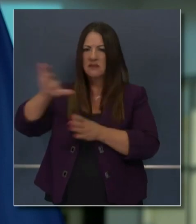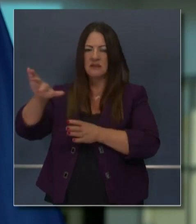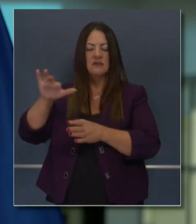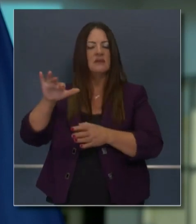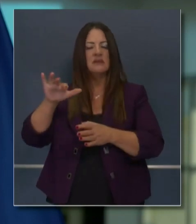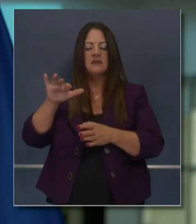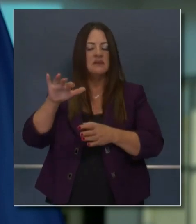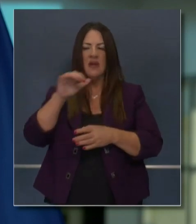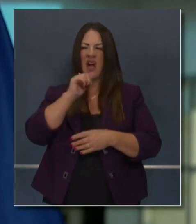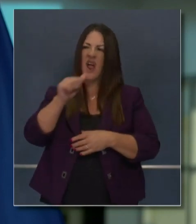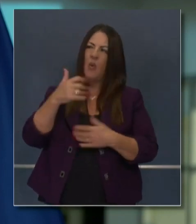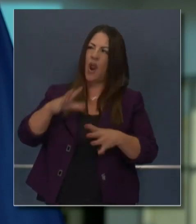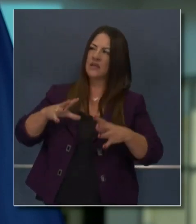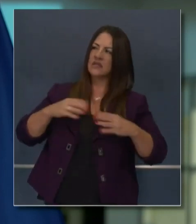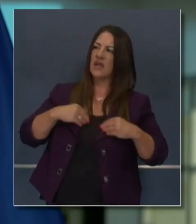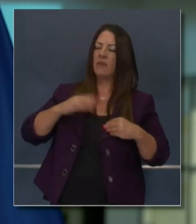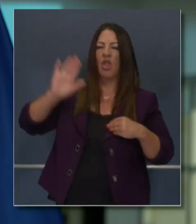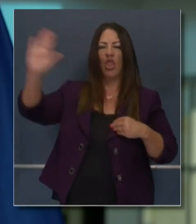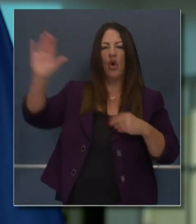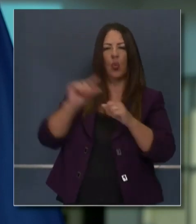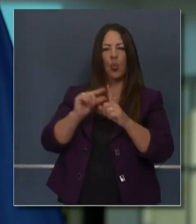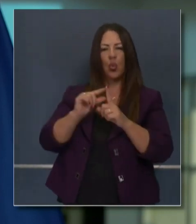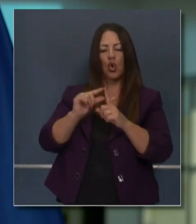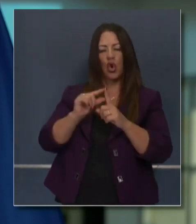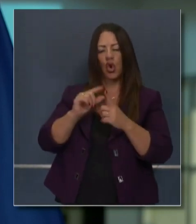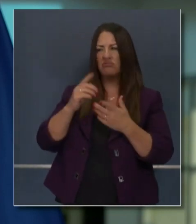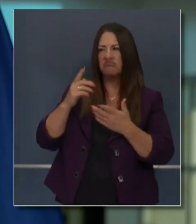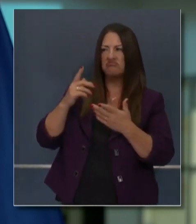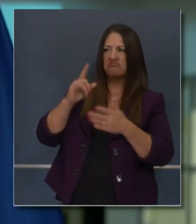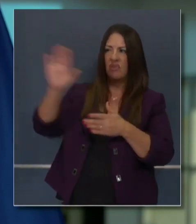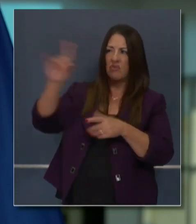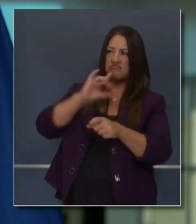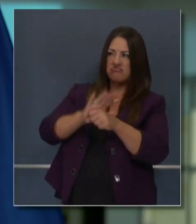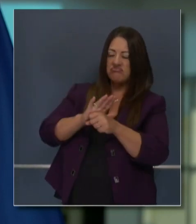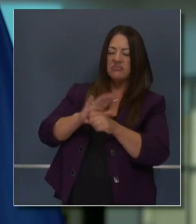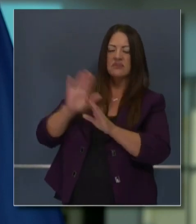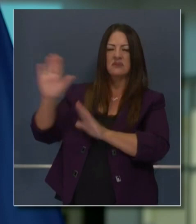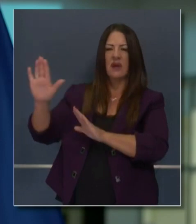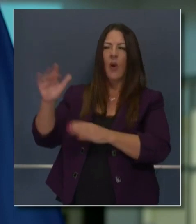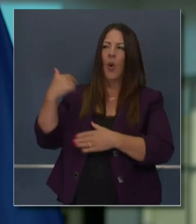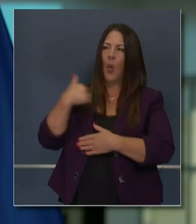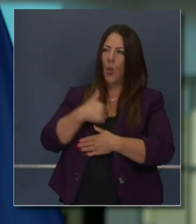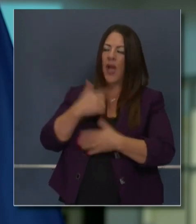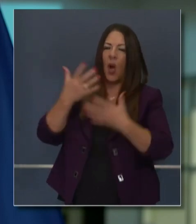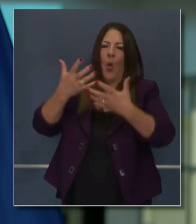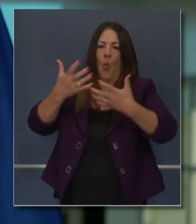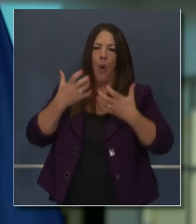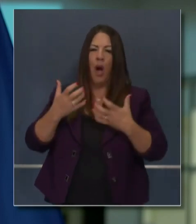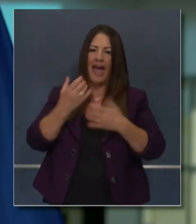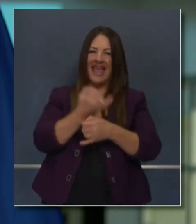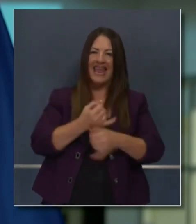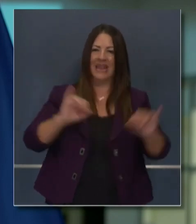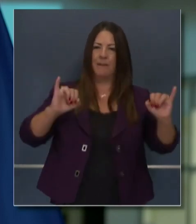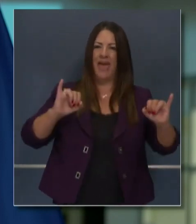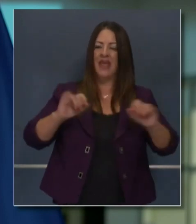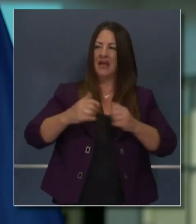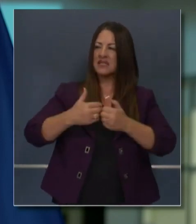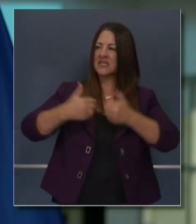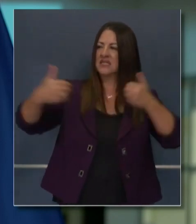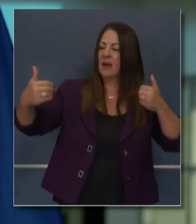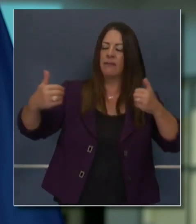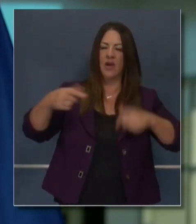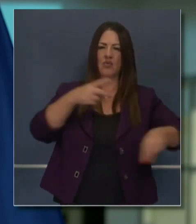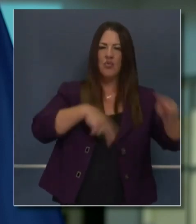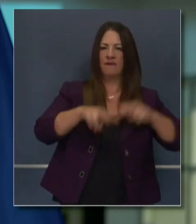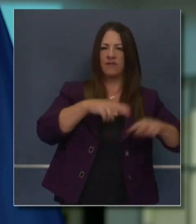take someone's assurance. We're going to make sure that we are objectively reviewing and be